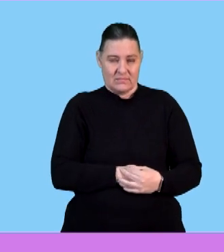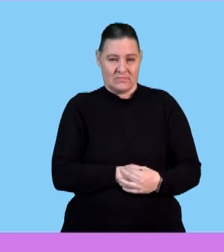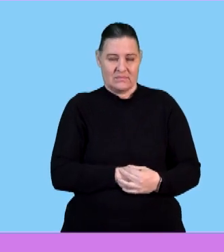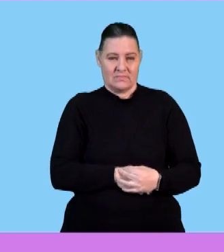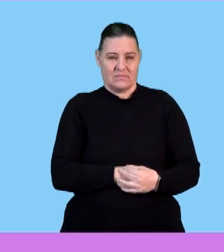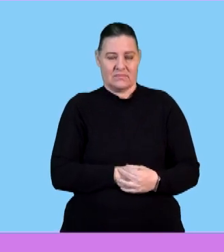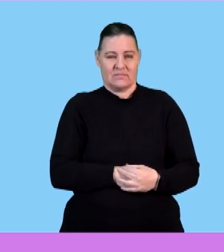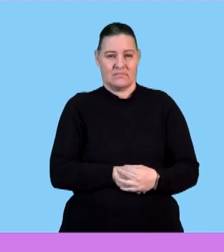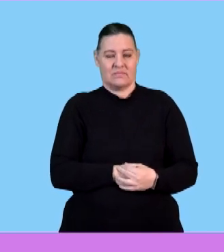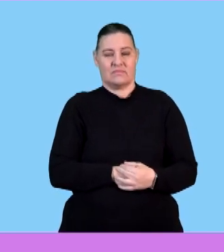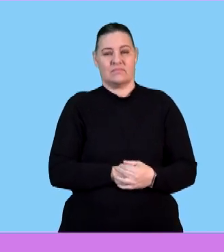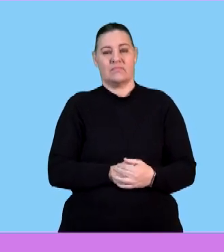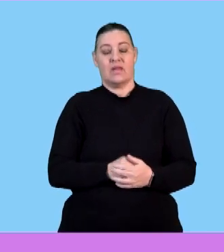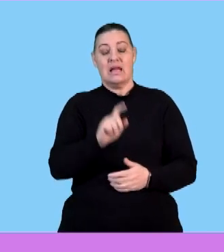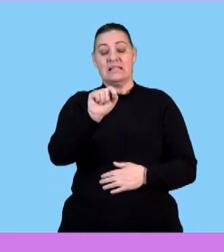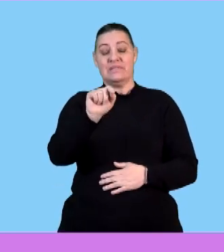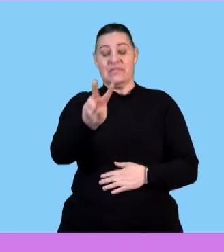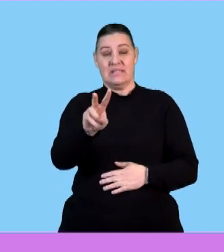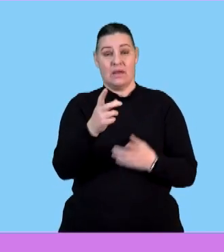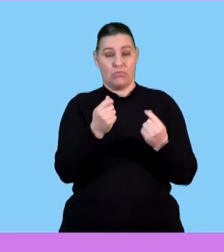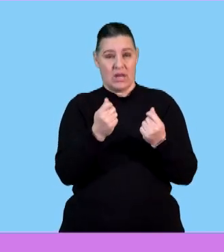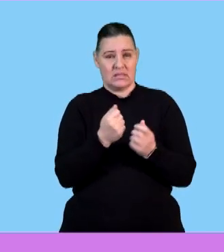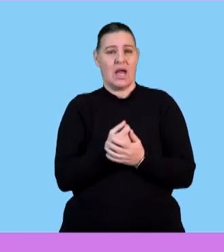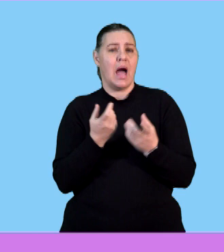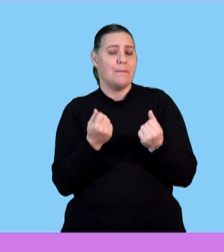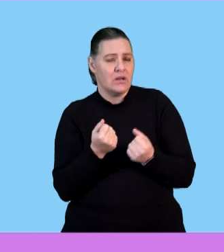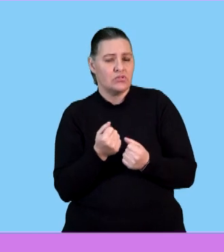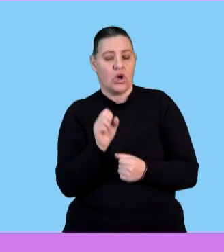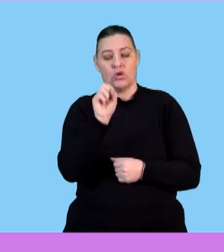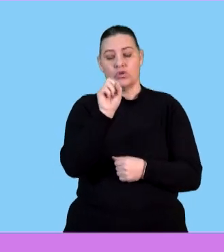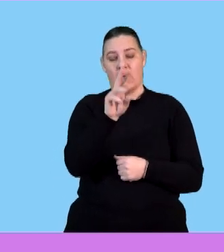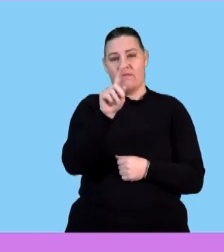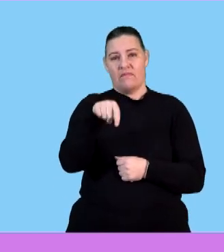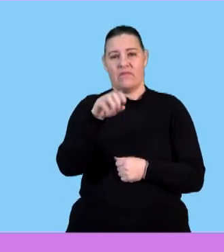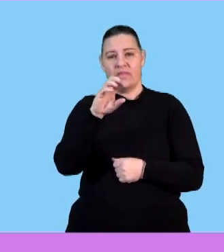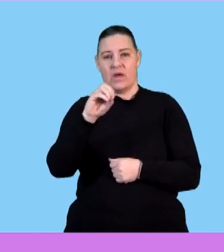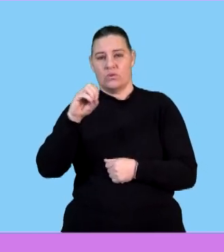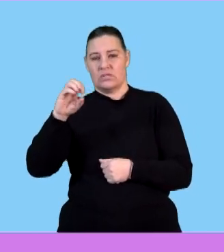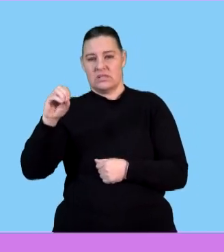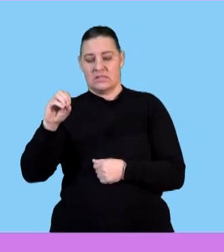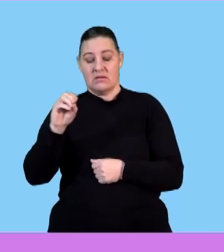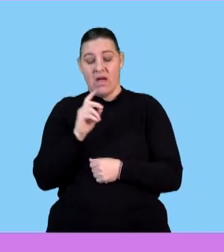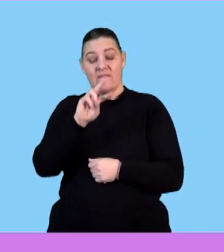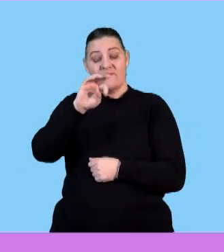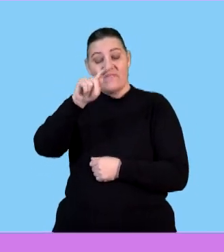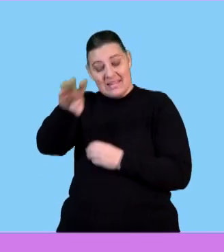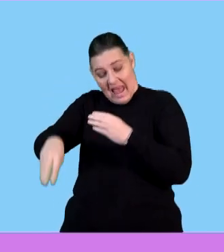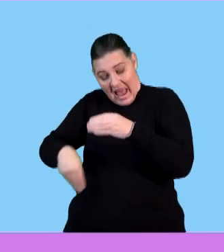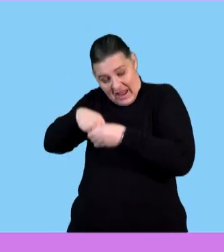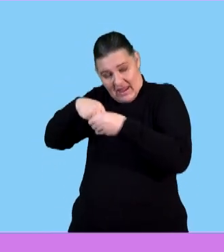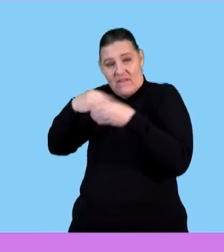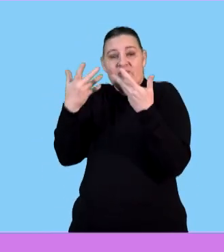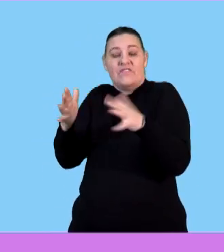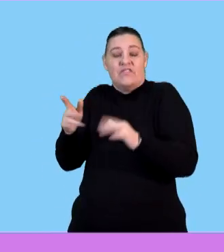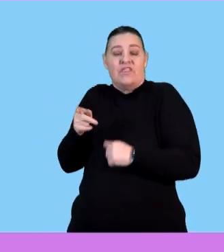Right. The price of a TV is 12,000 Rand, including VAT. Determine the original